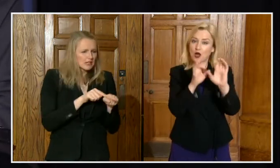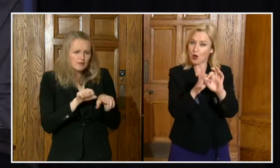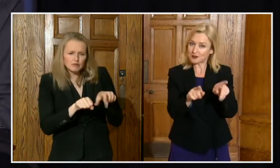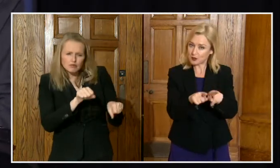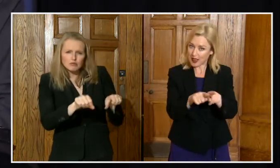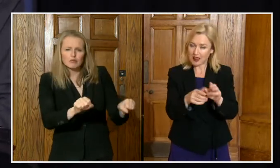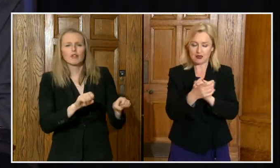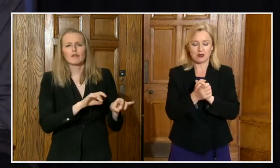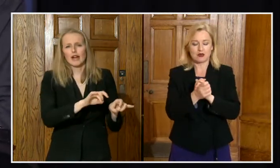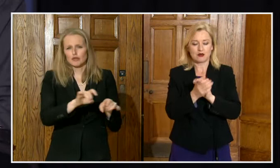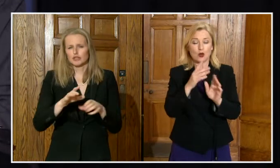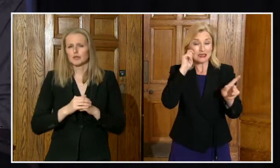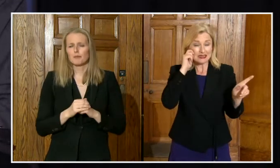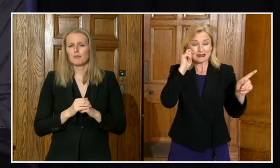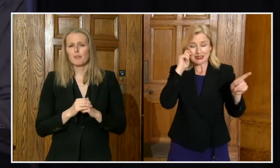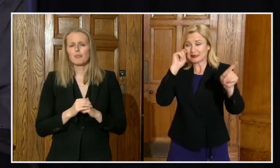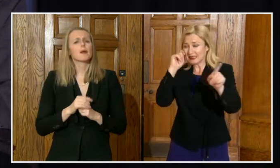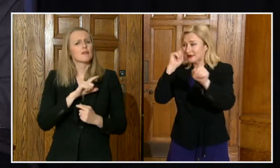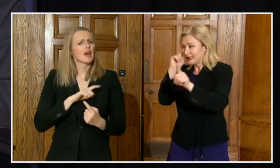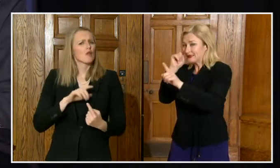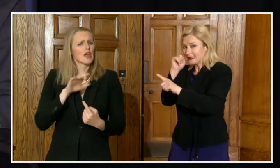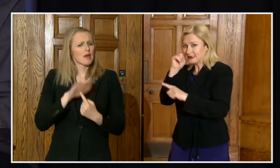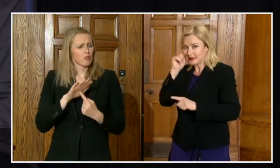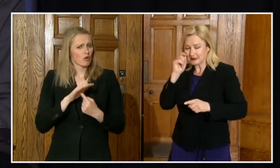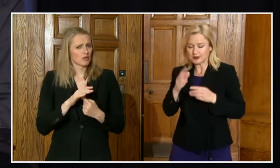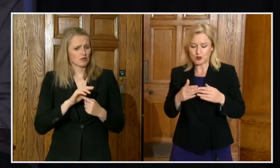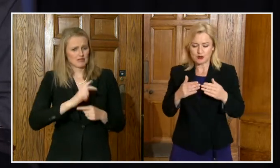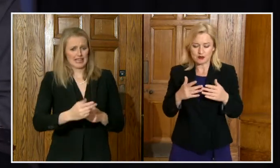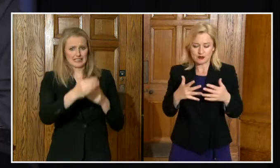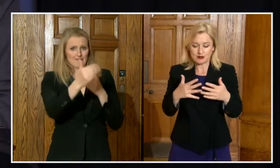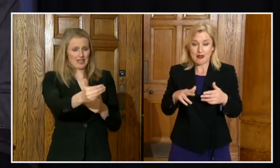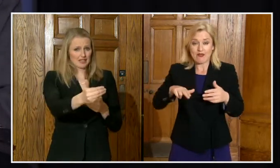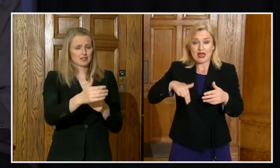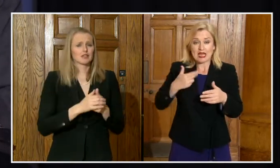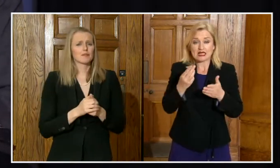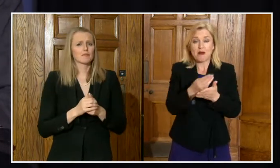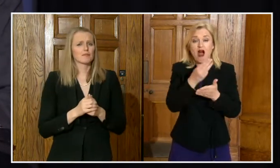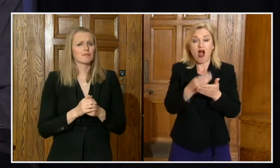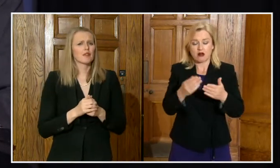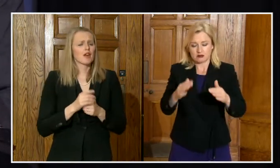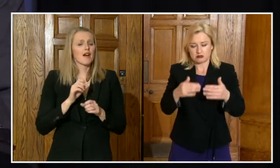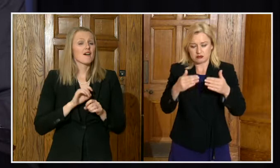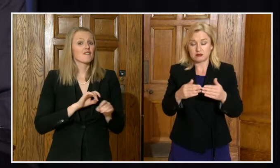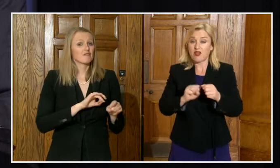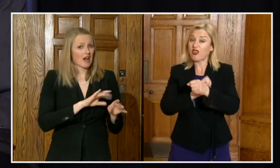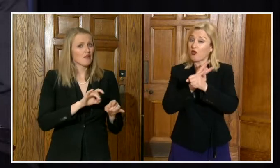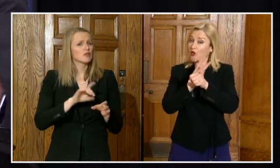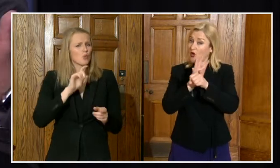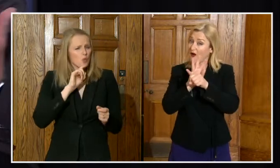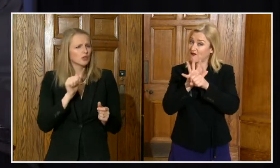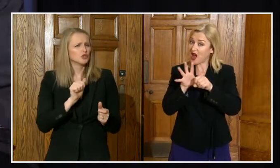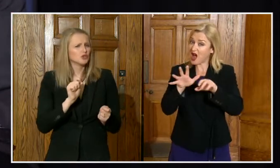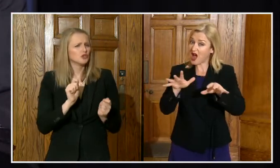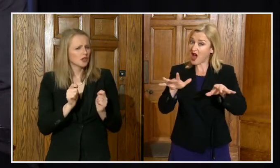equally important is the capacity as we move into the next phase. The virus will evolve, and we will be moving in from